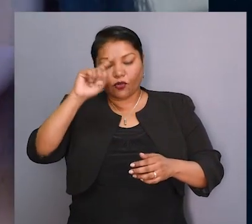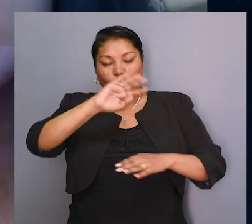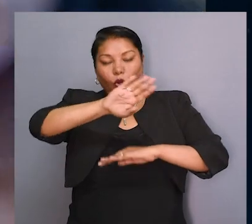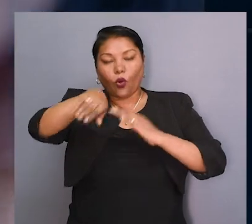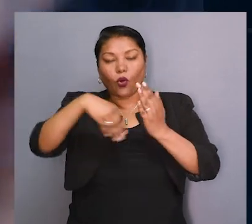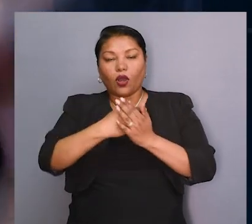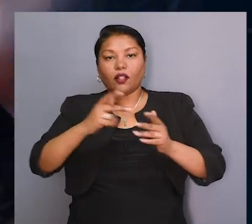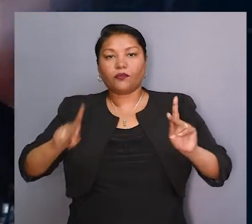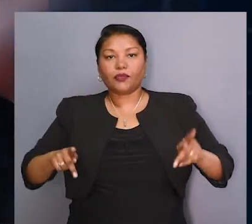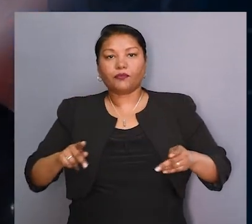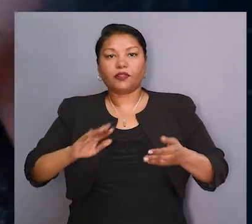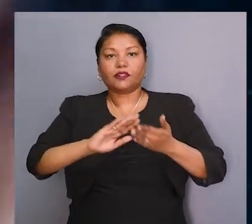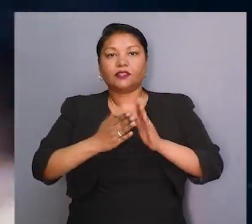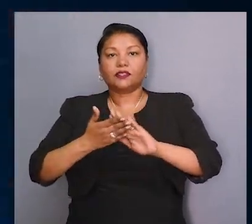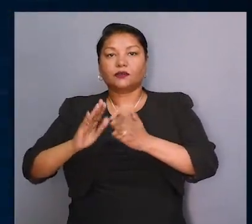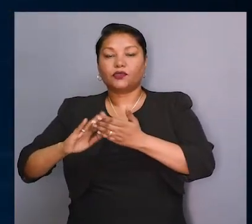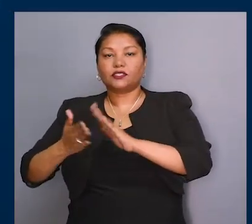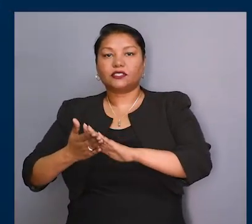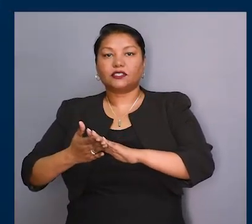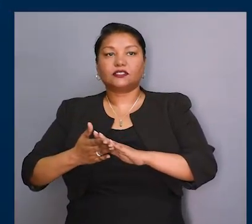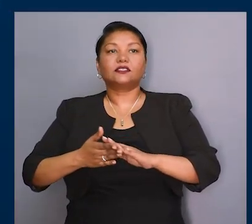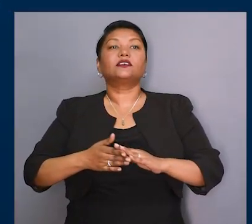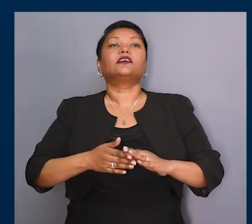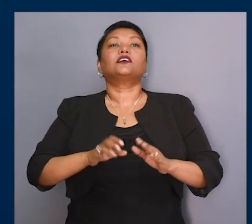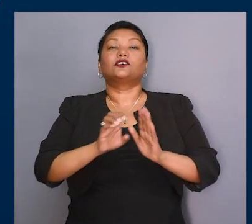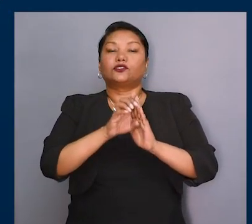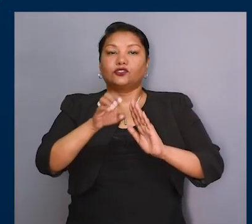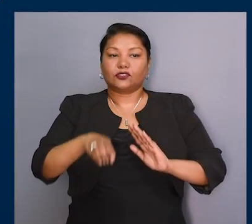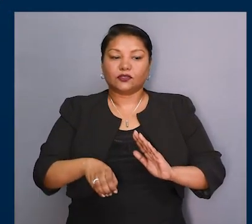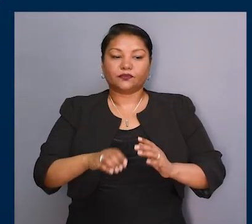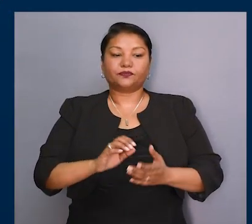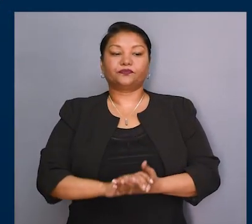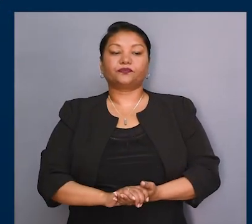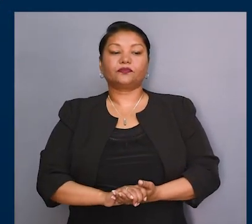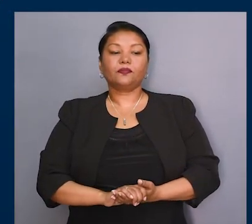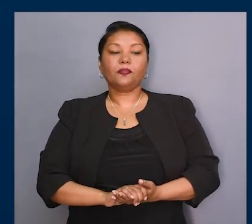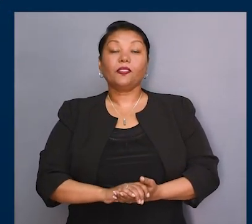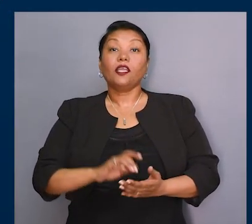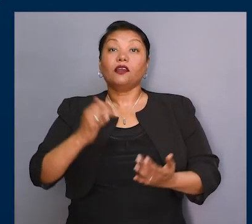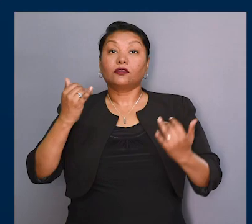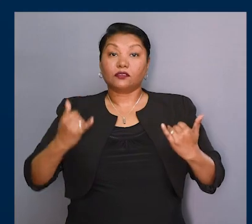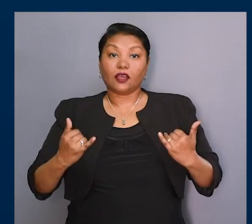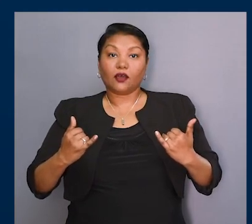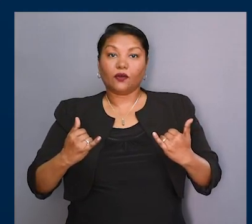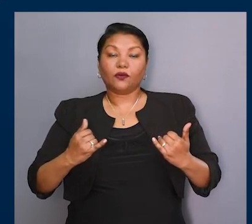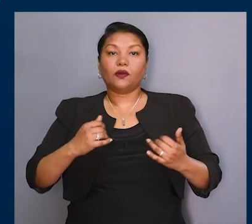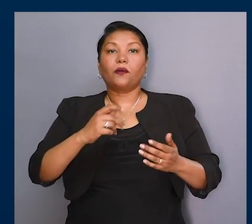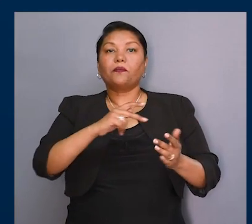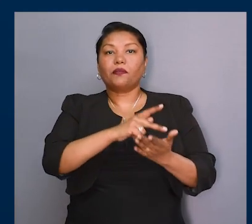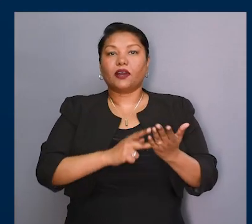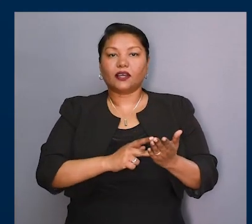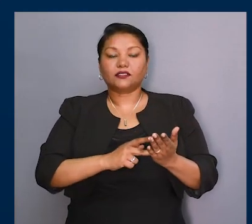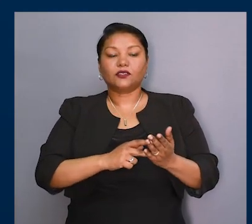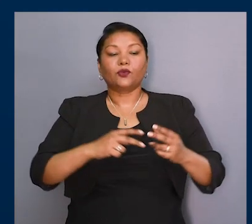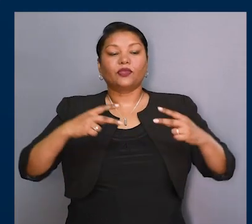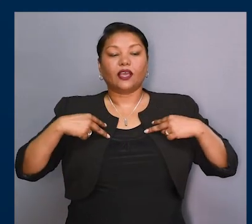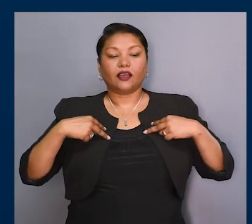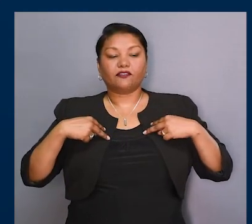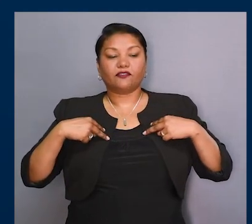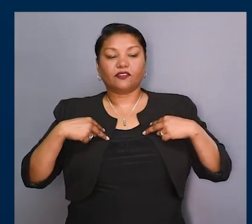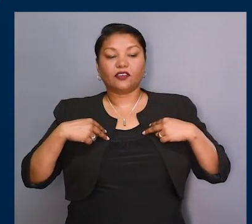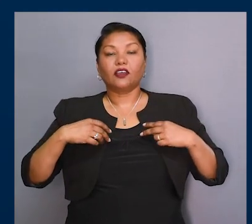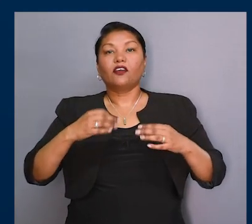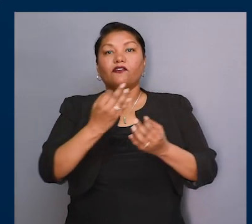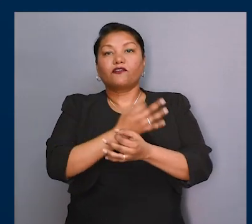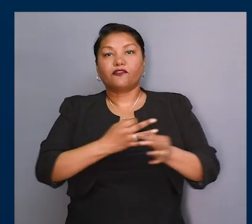of people and communities at affordable prices. Current initiatives include the provision of free public Wi-Fi hotspots throughout